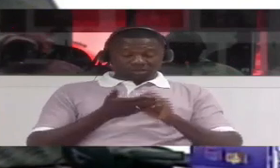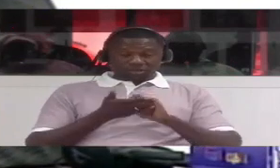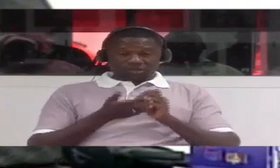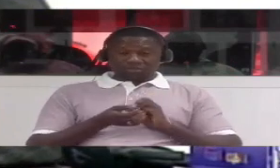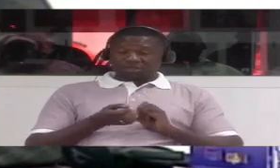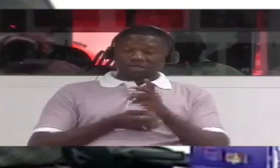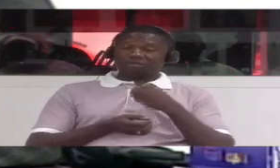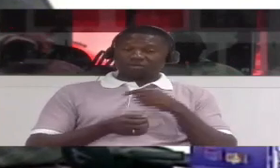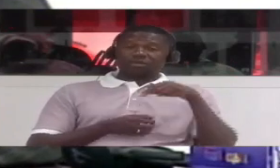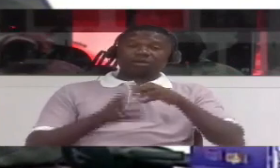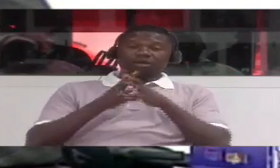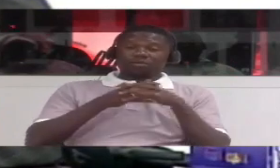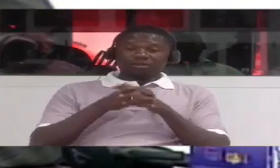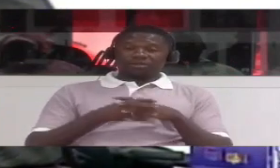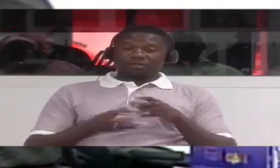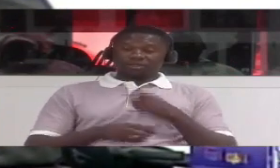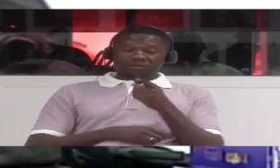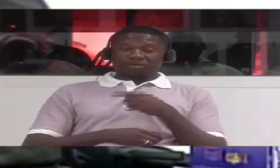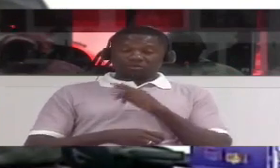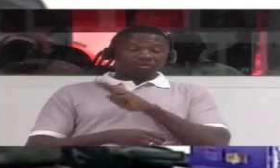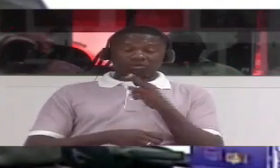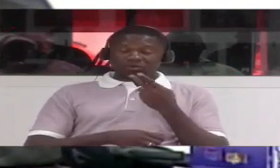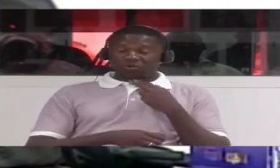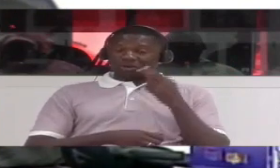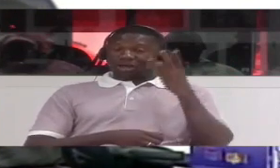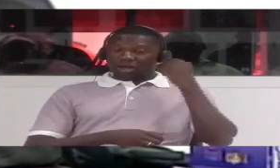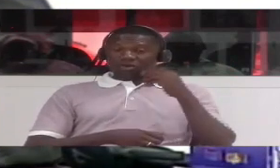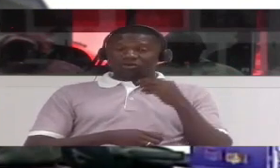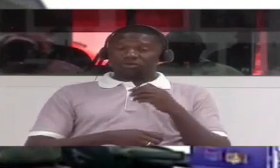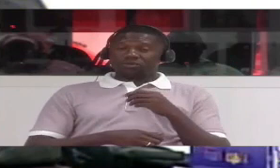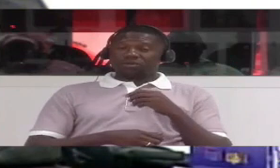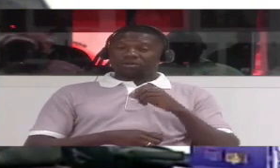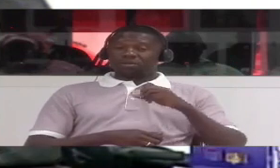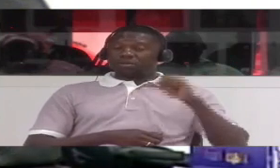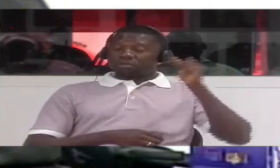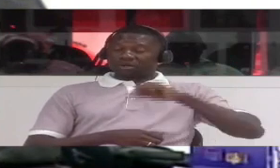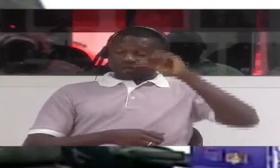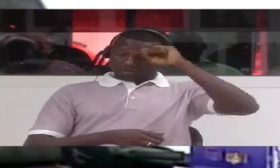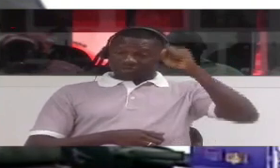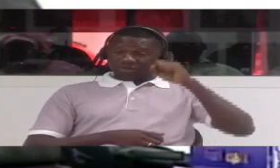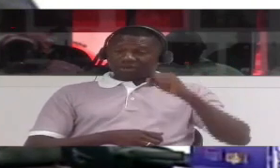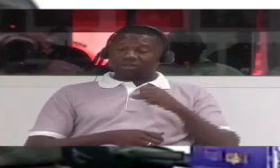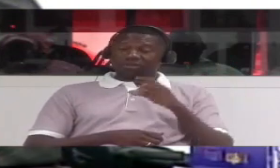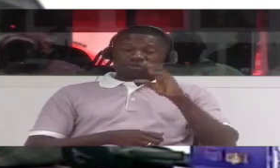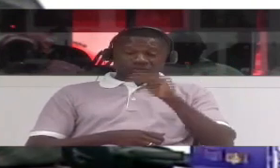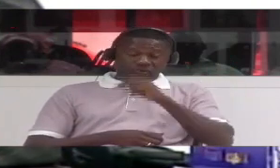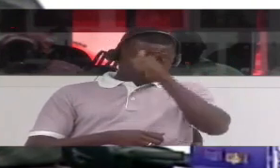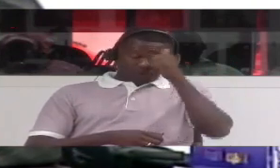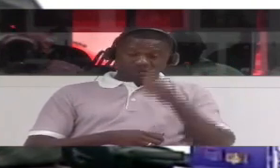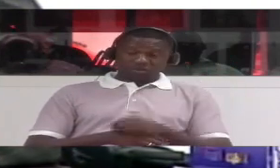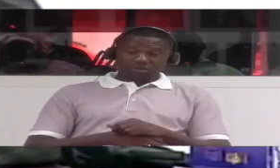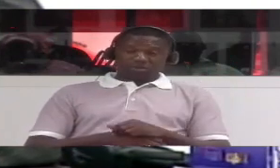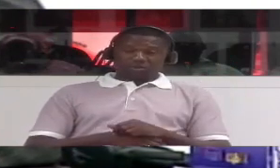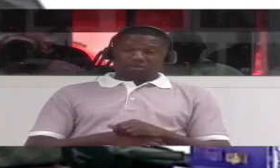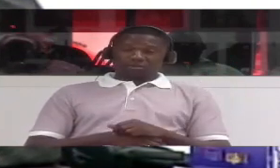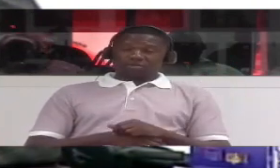work. You didn't escape me anyway. So you see, that was particularly very bad year. And Lamin had been there